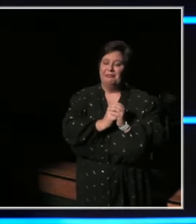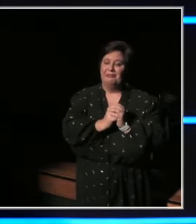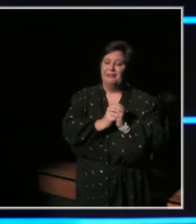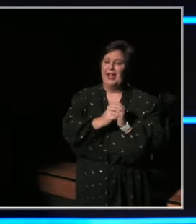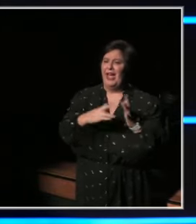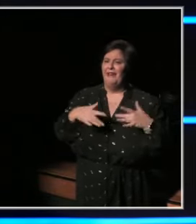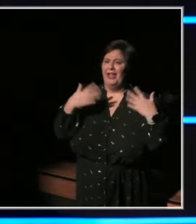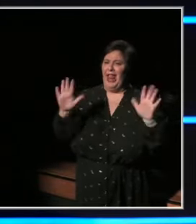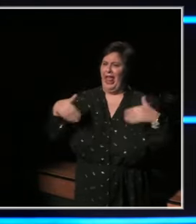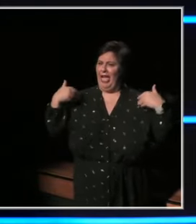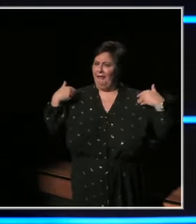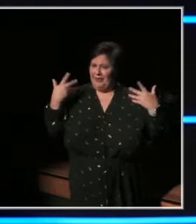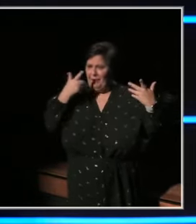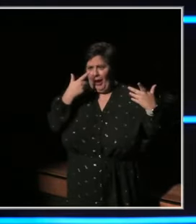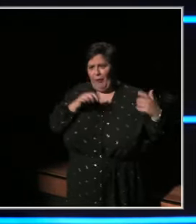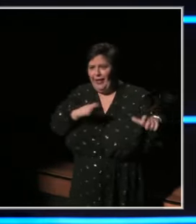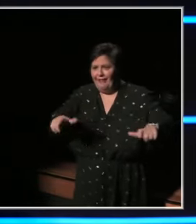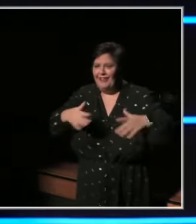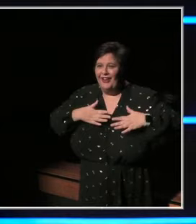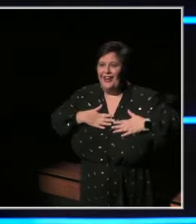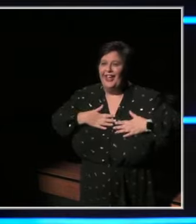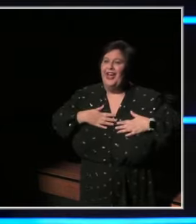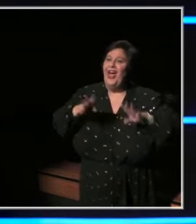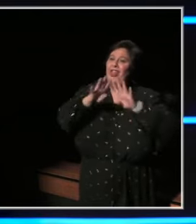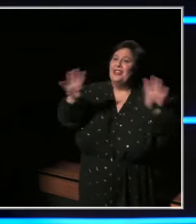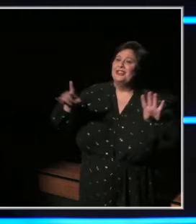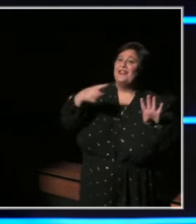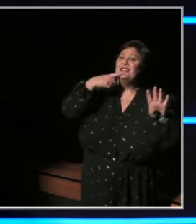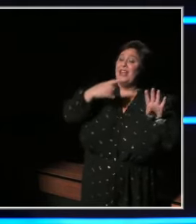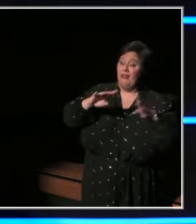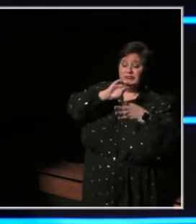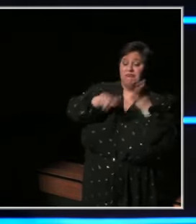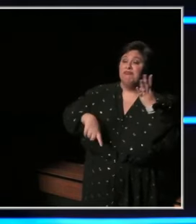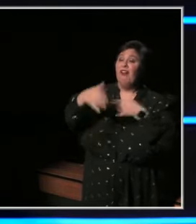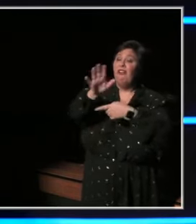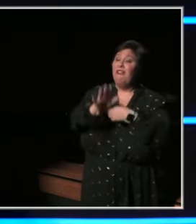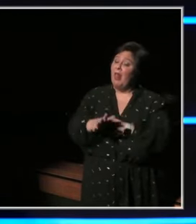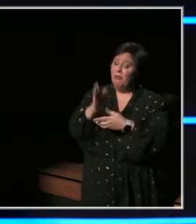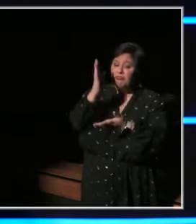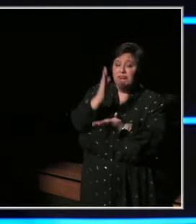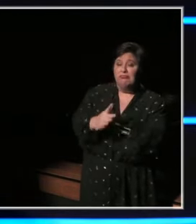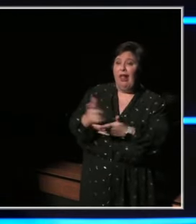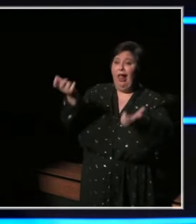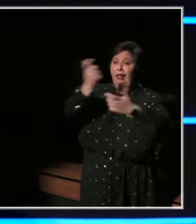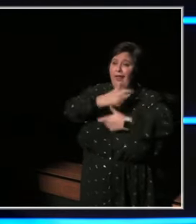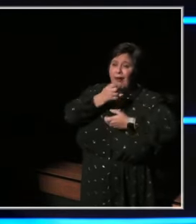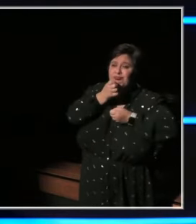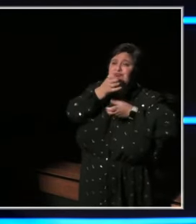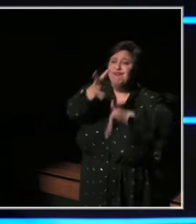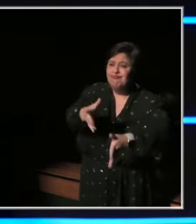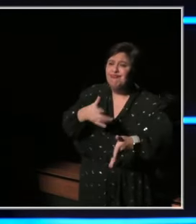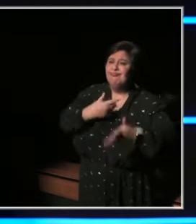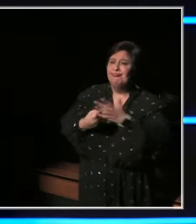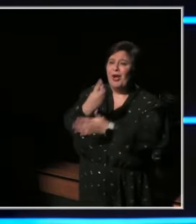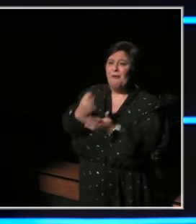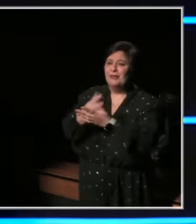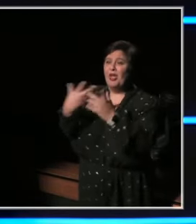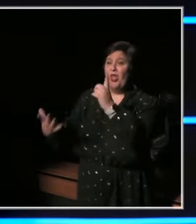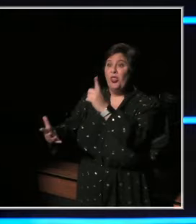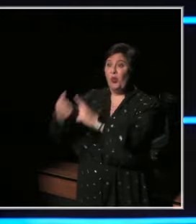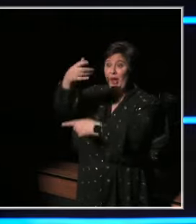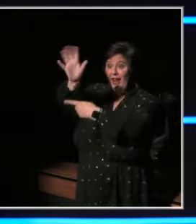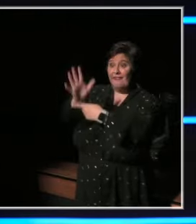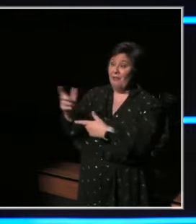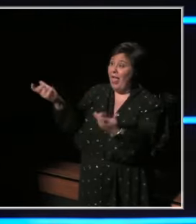I'm feeling a bit left out here, but let me carry on going. The jury said that all their films had genuine laugh out loud moments. The winning film was